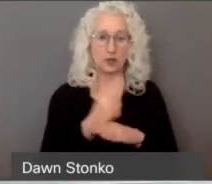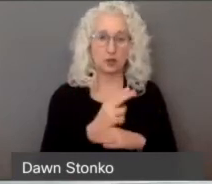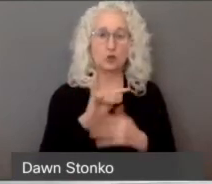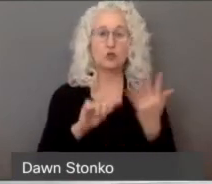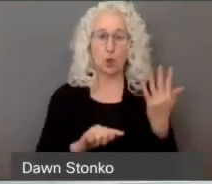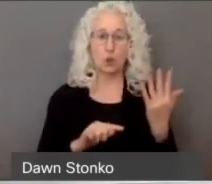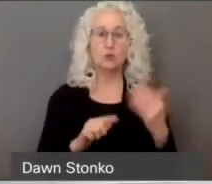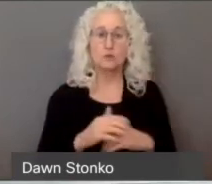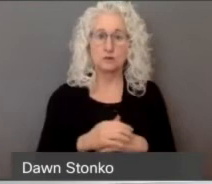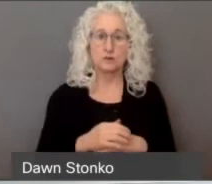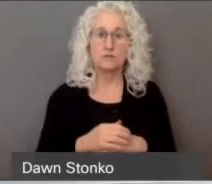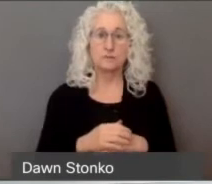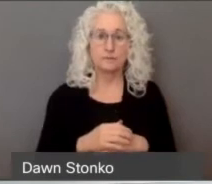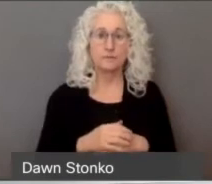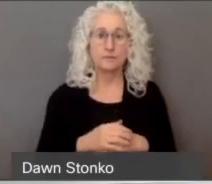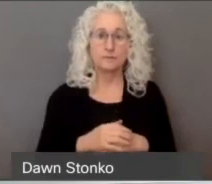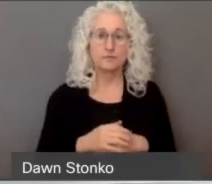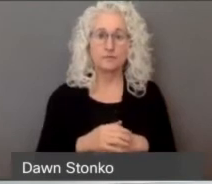numbers